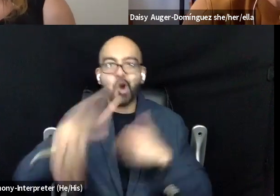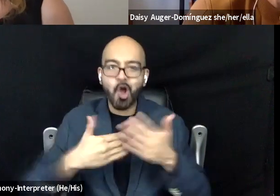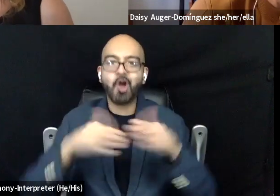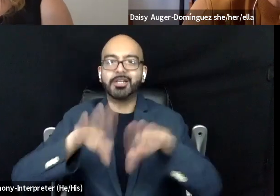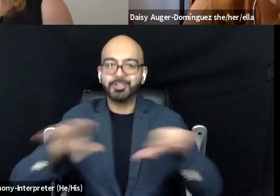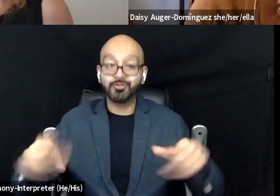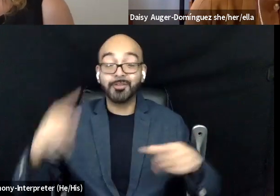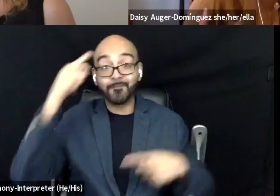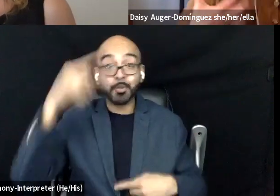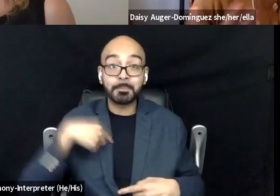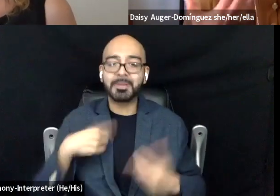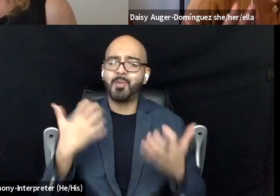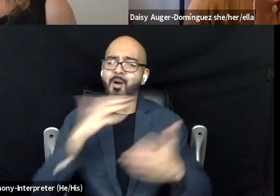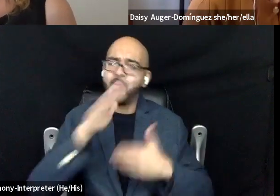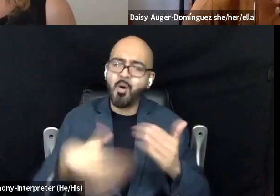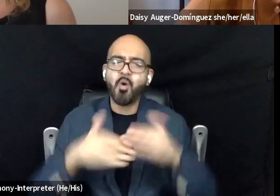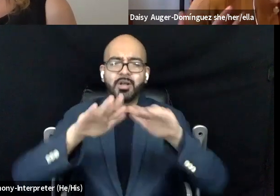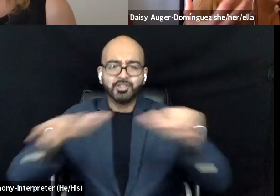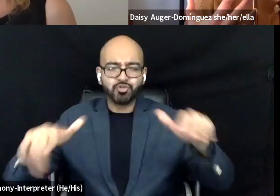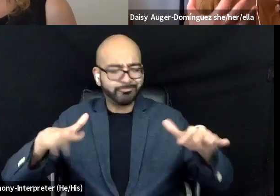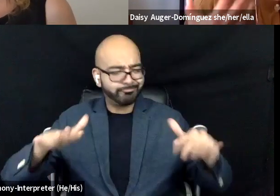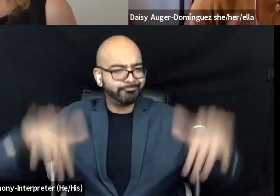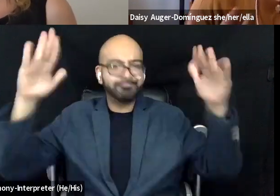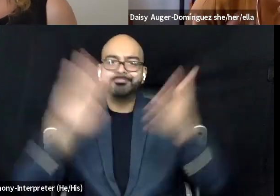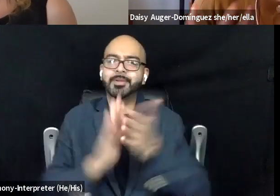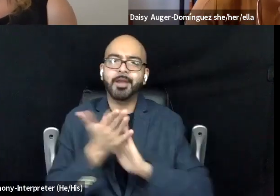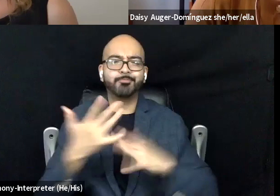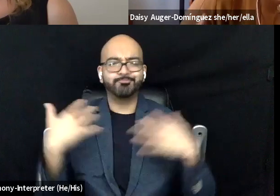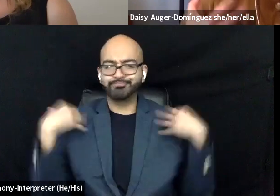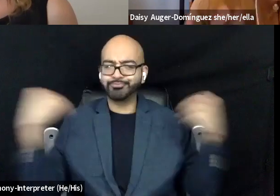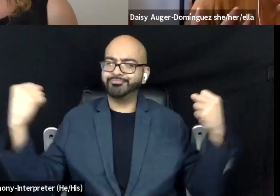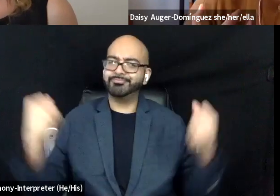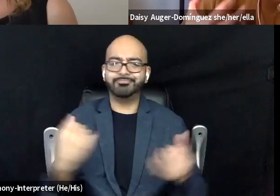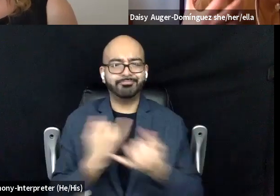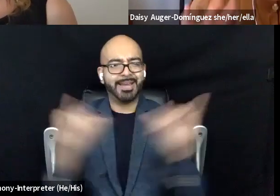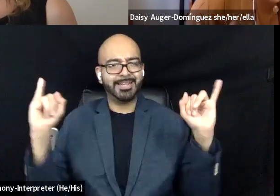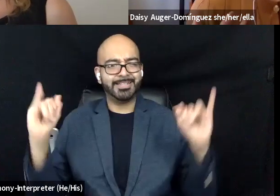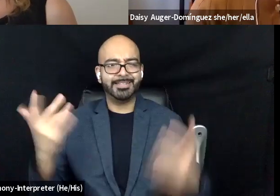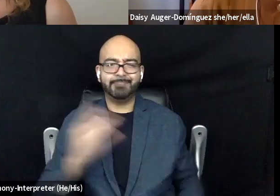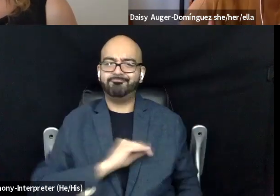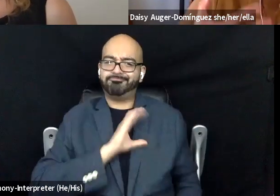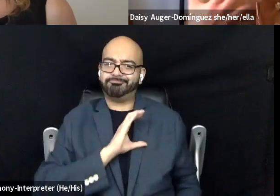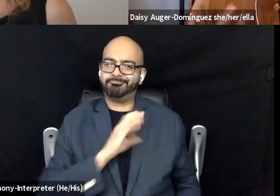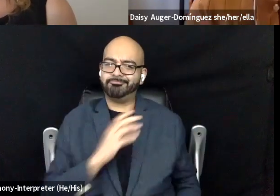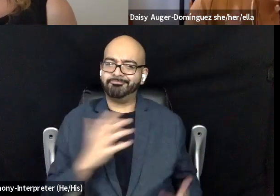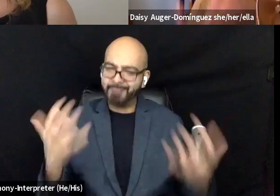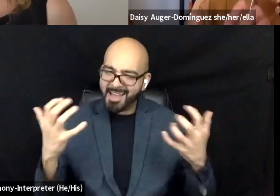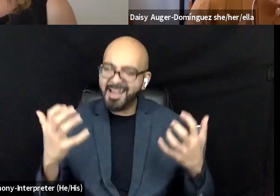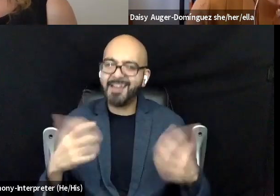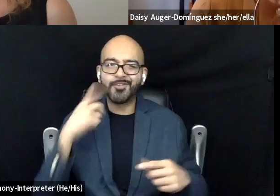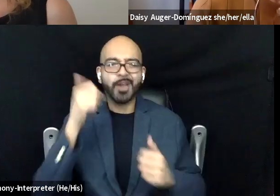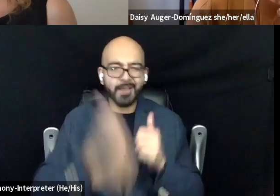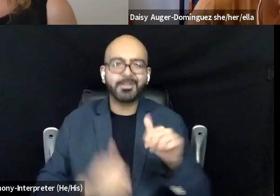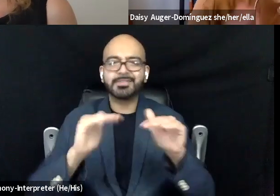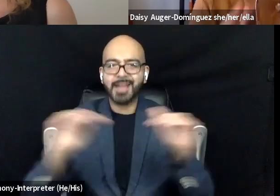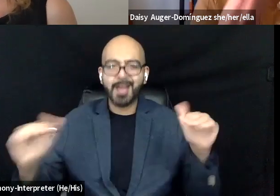to experience that. I want every little girl to be able to feel that sense of agency over her body and her future, and every little boy